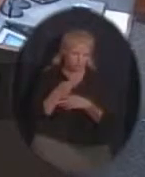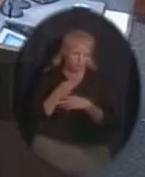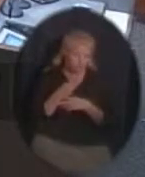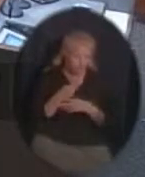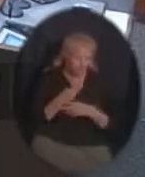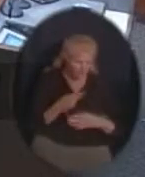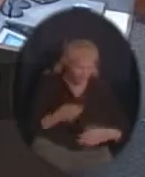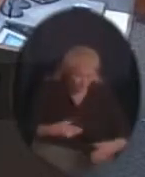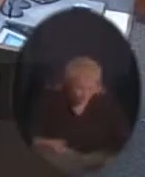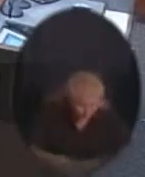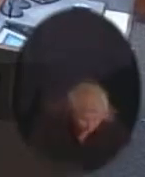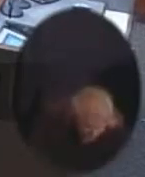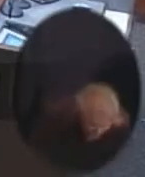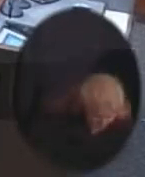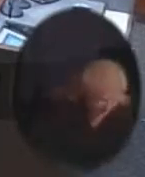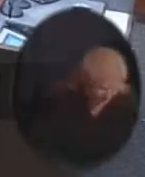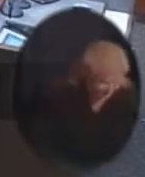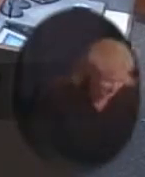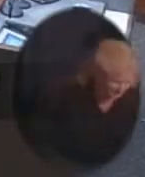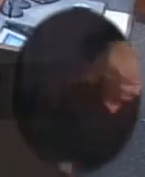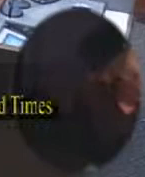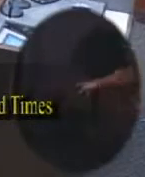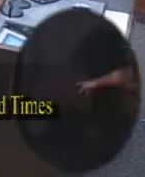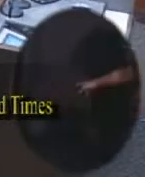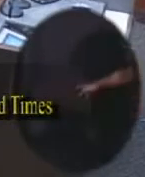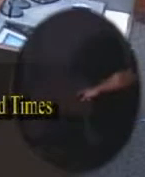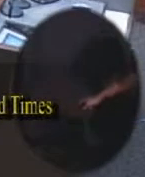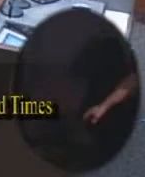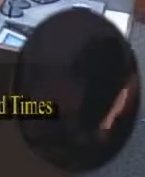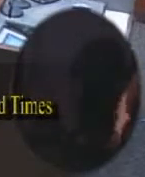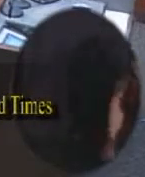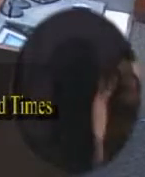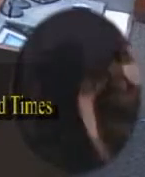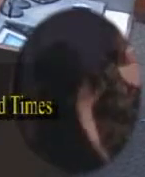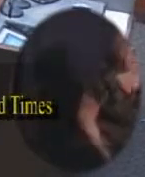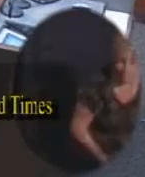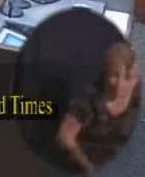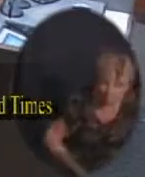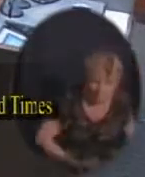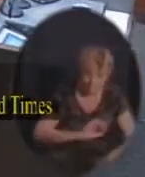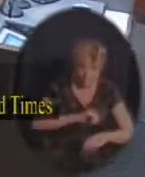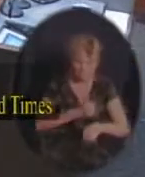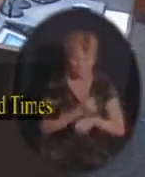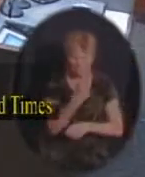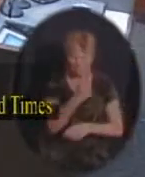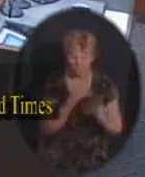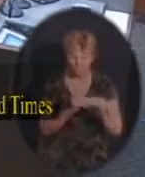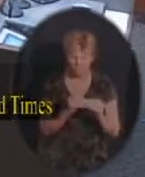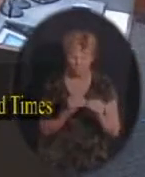we're having so much fun. We want to schedule one more in July here, and it's suggested on July 13th.